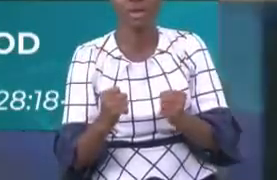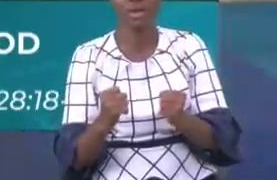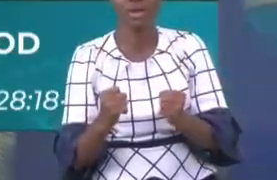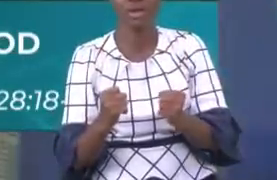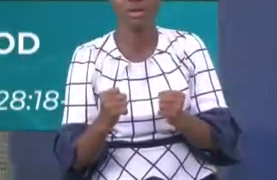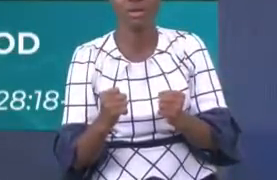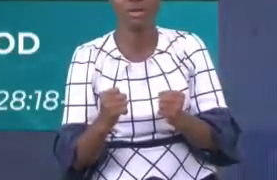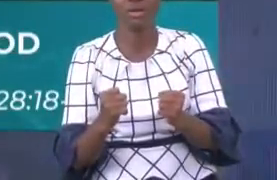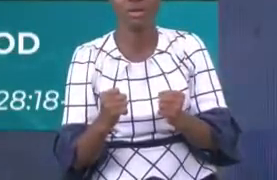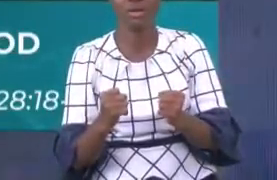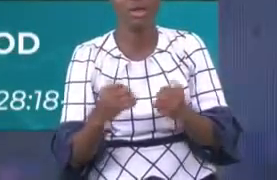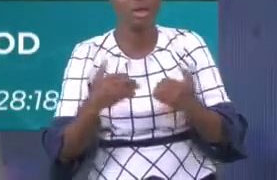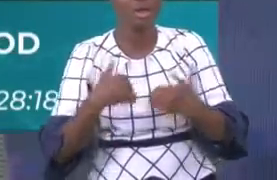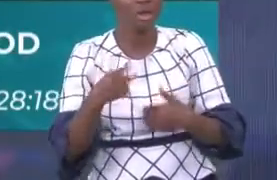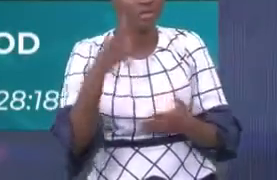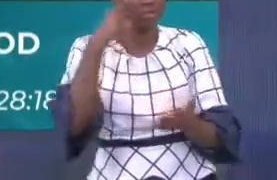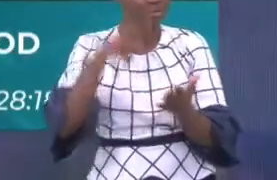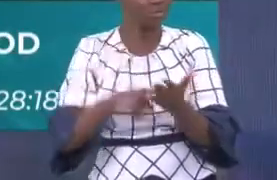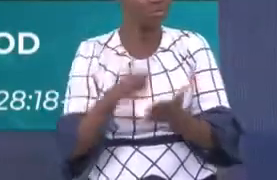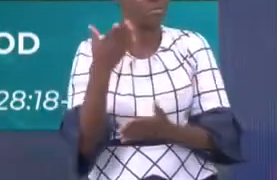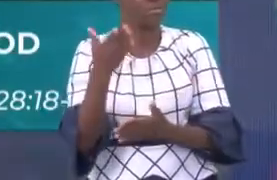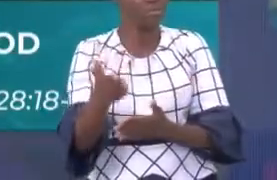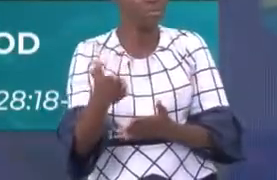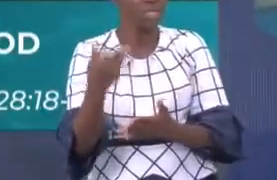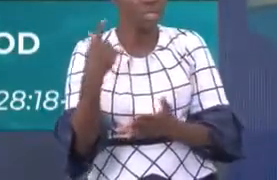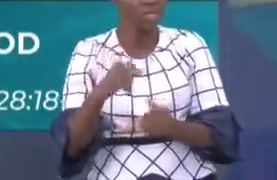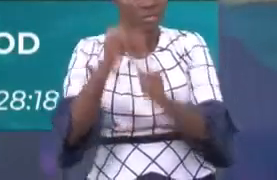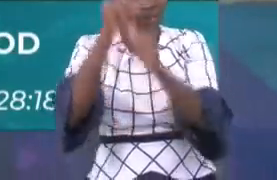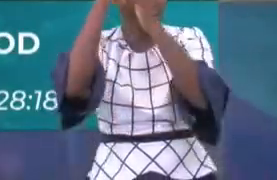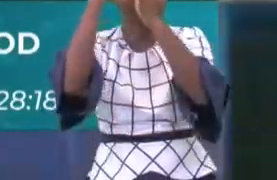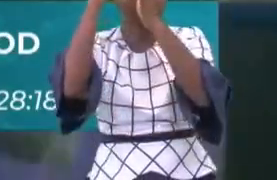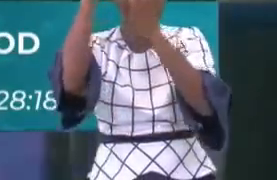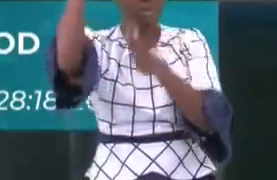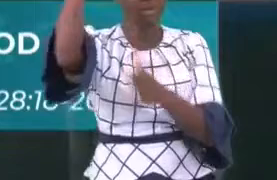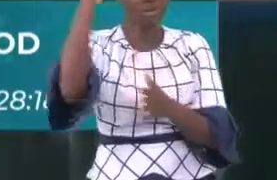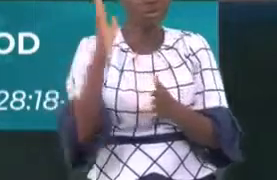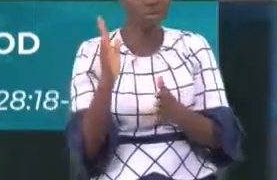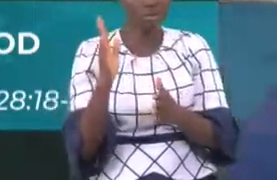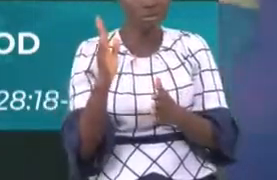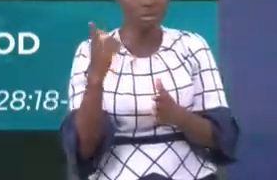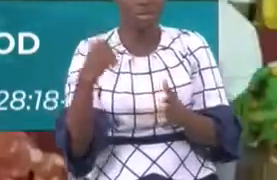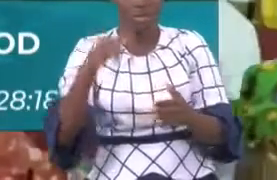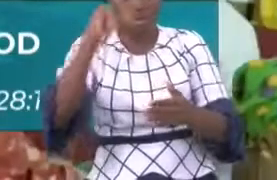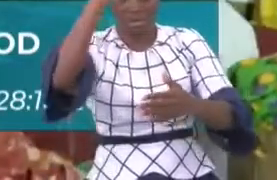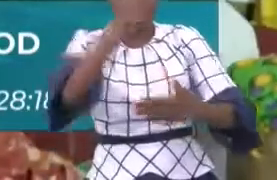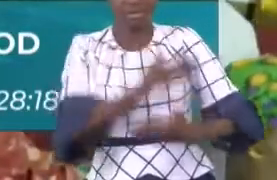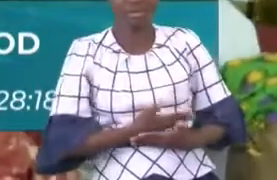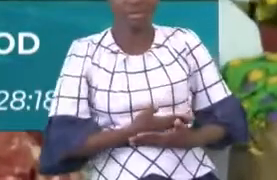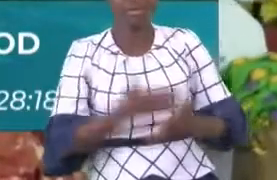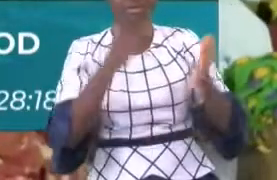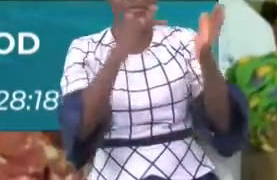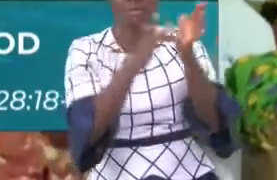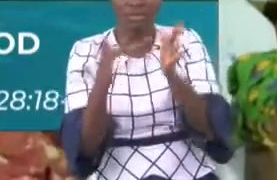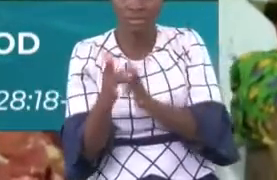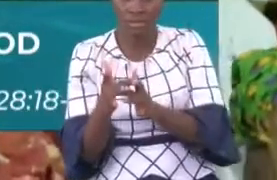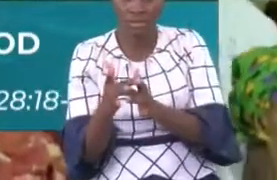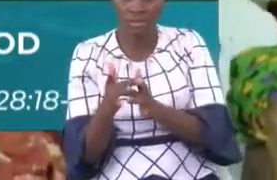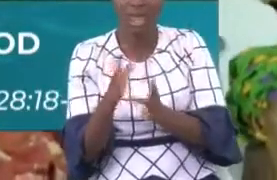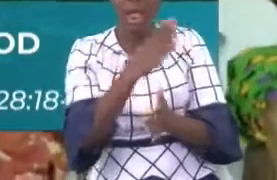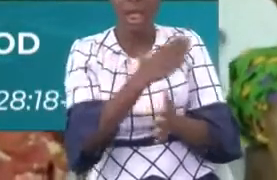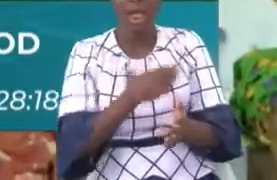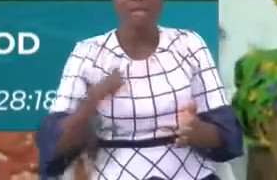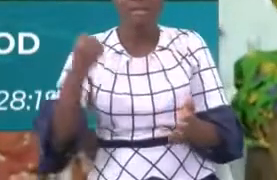Father, God, the Son, Jesus, and the Holy Spirit working